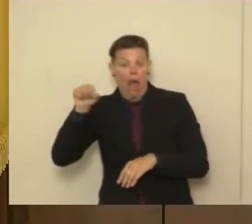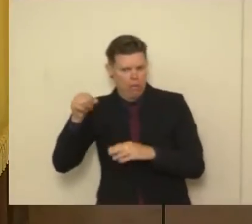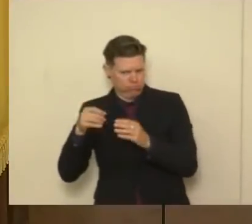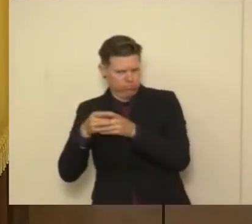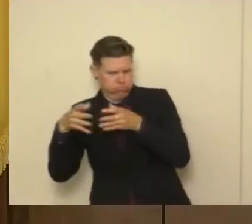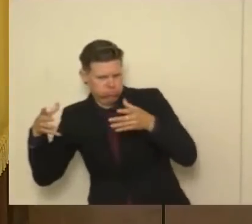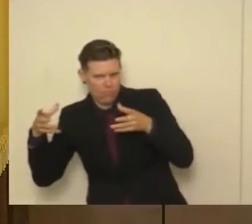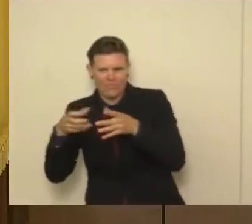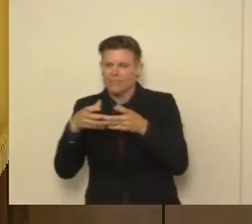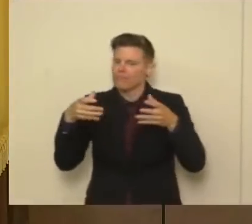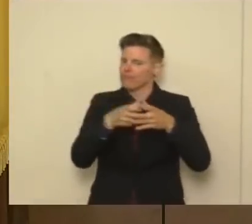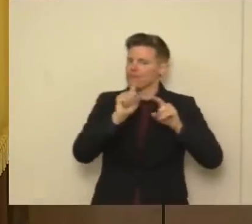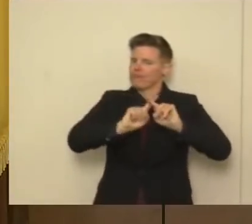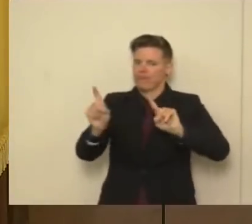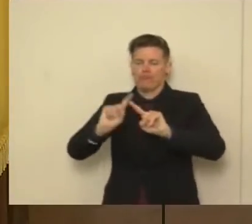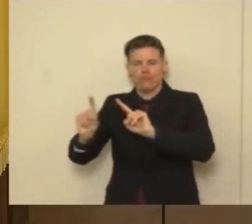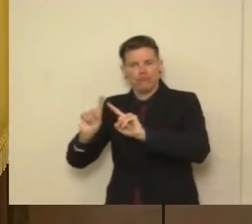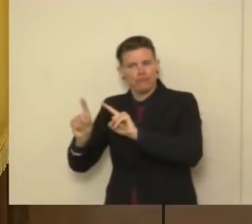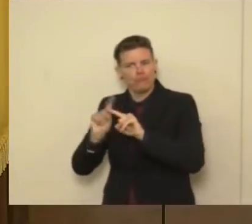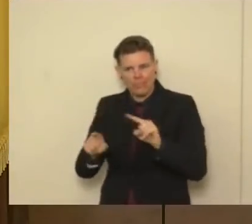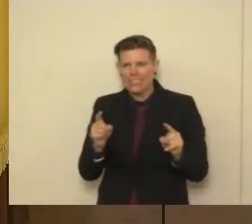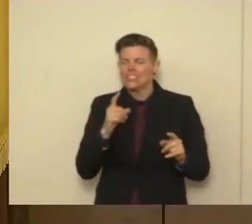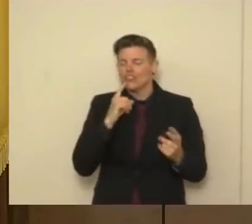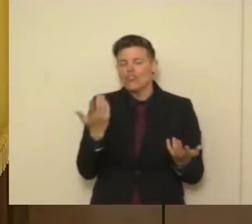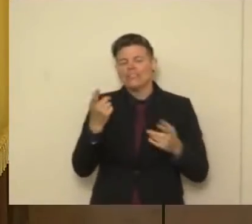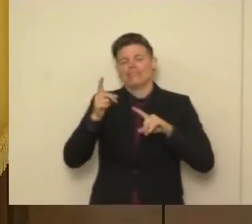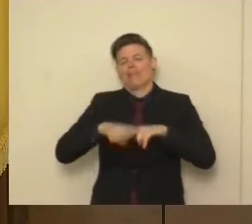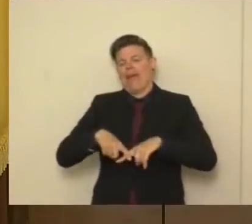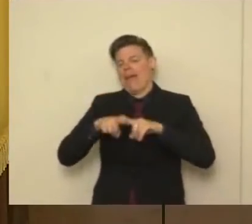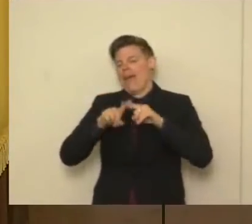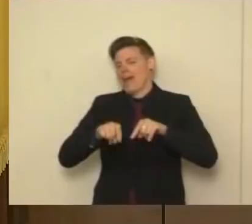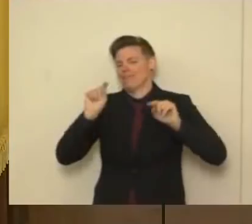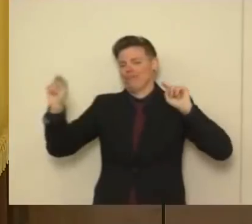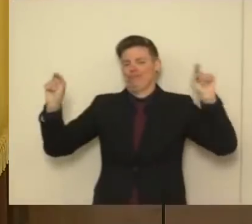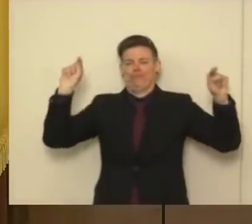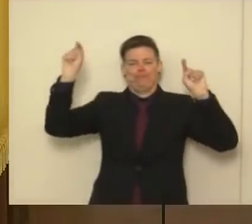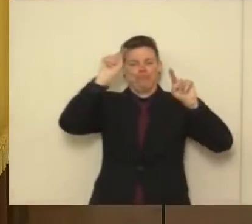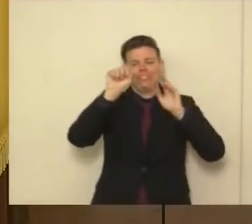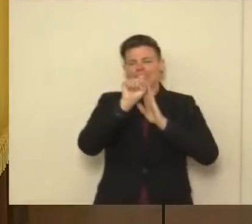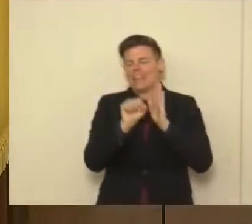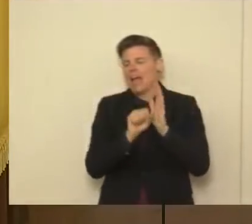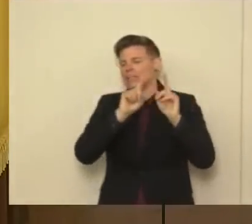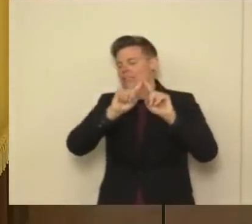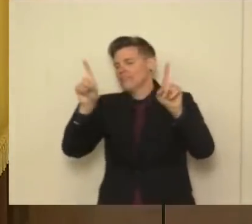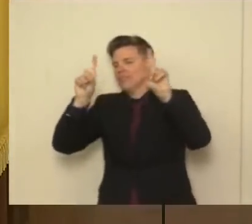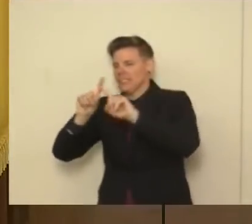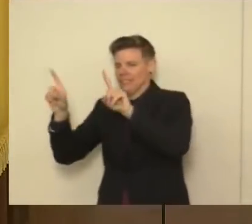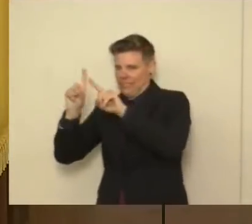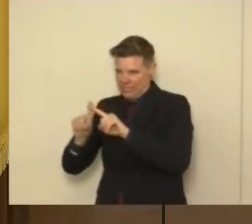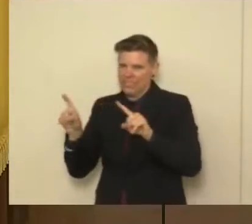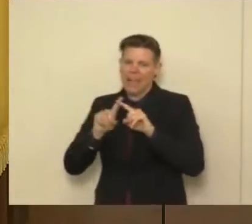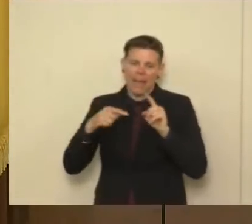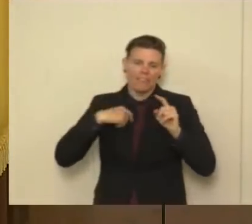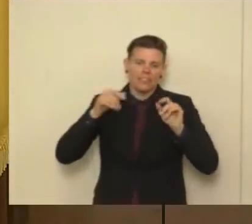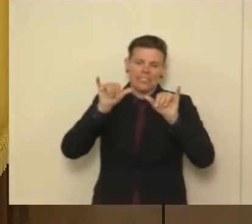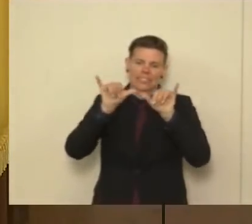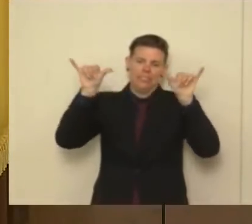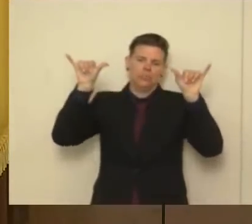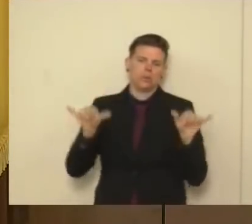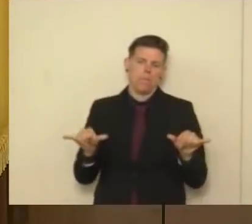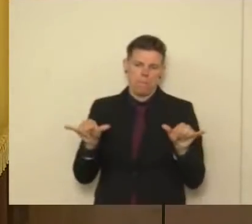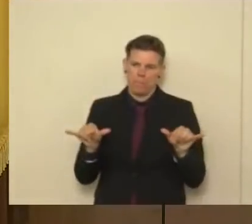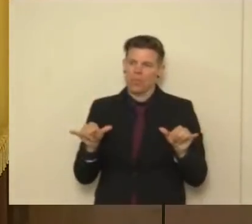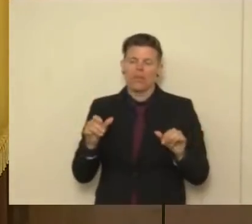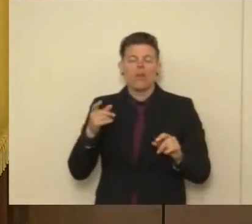and I believe that the better outcome is having a statewide system. And I certainly don't want to minimize the incredible